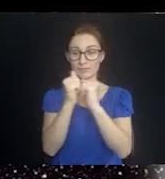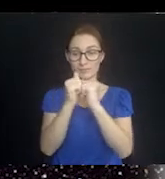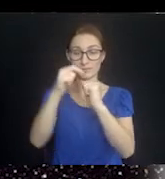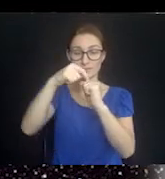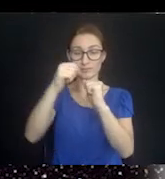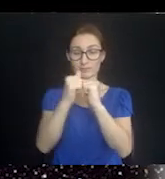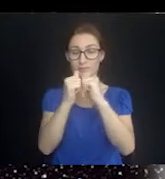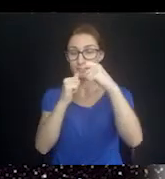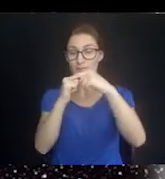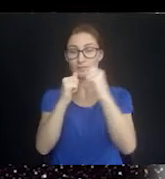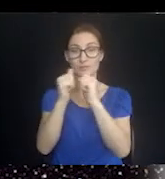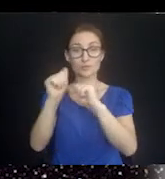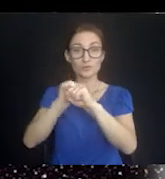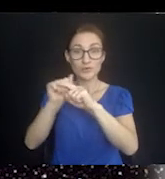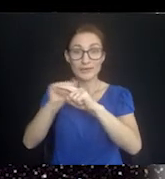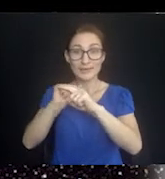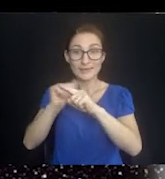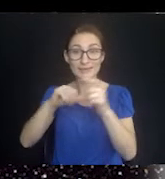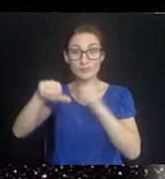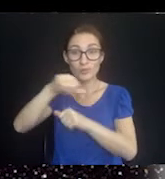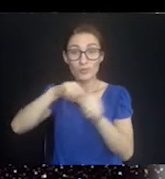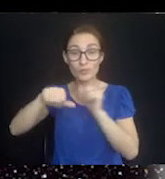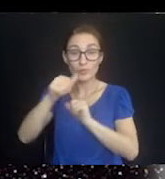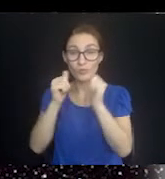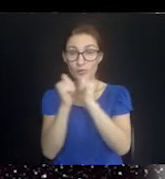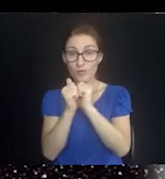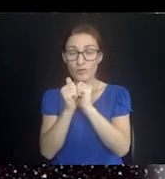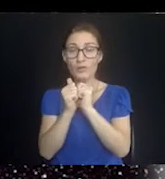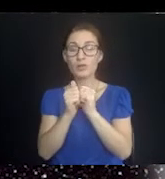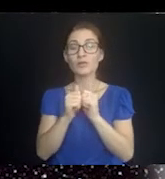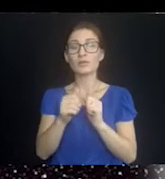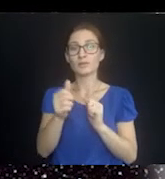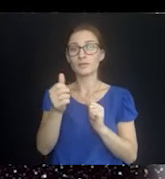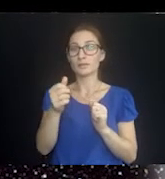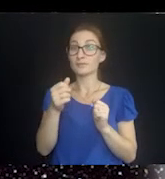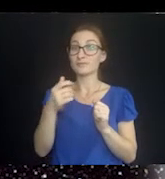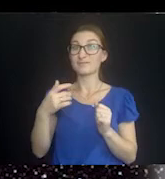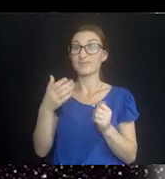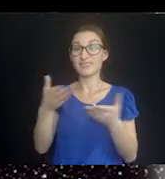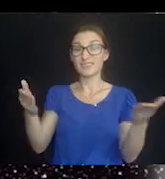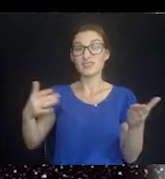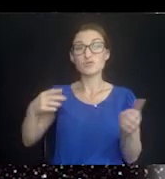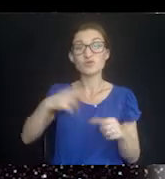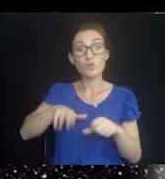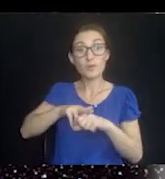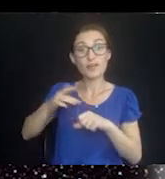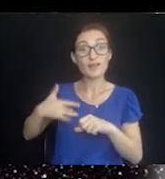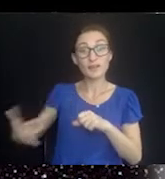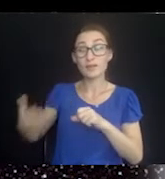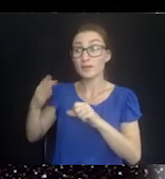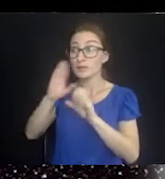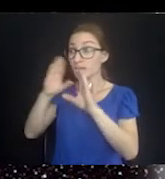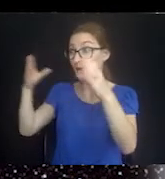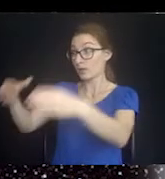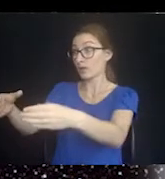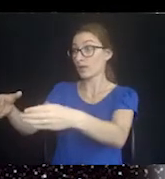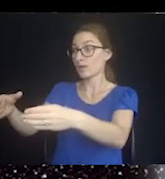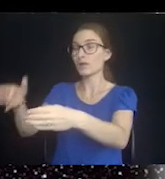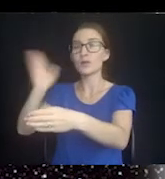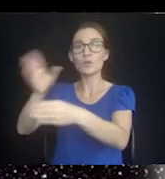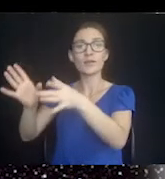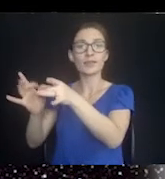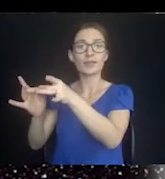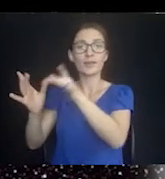And so when we learn to train the brain on each other, on itself, you sort of let go of the things